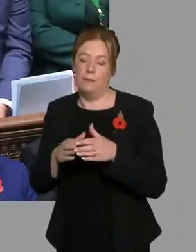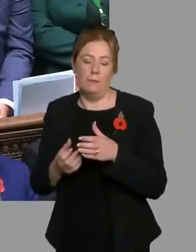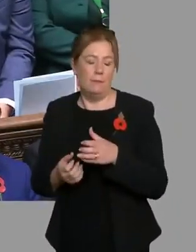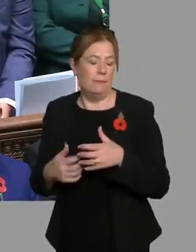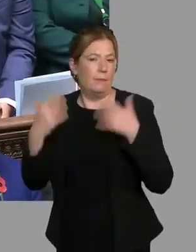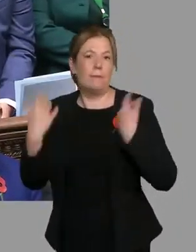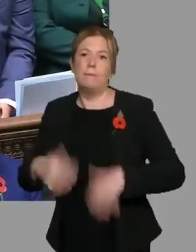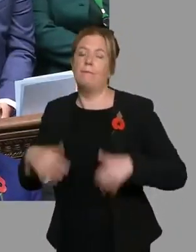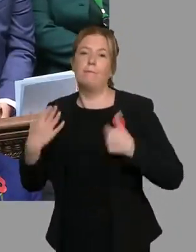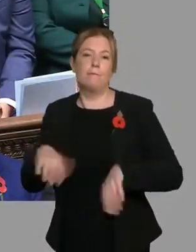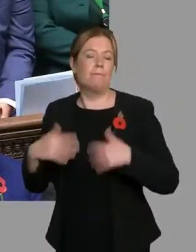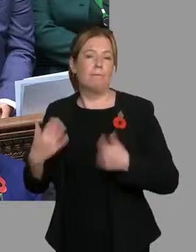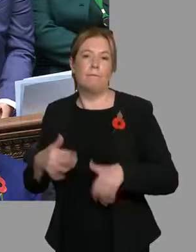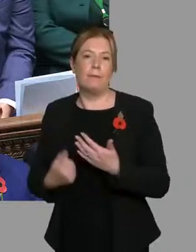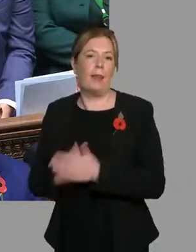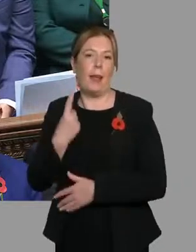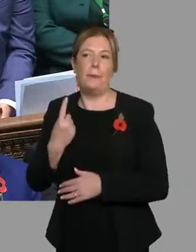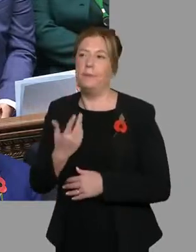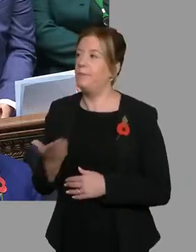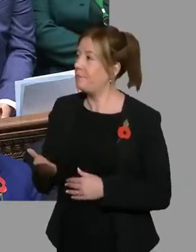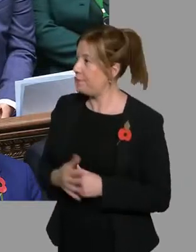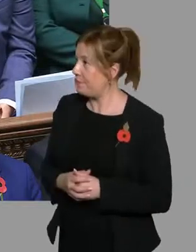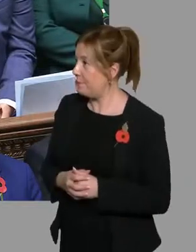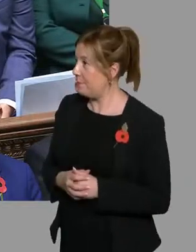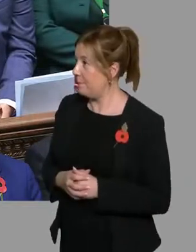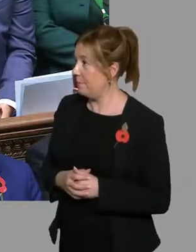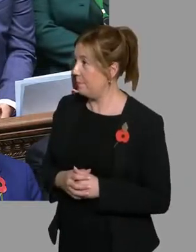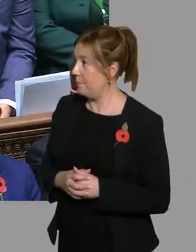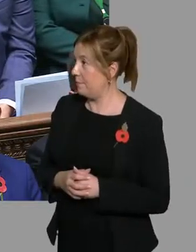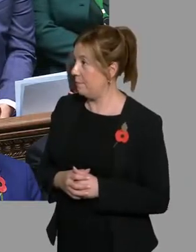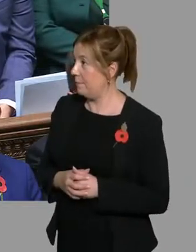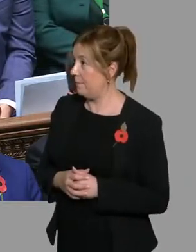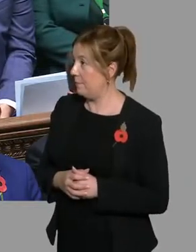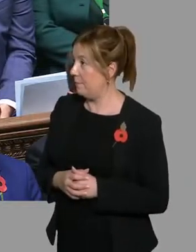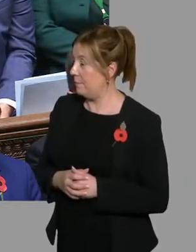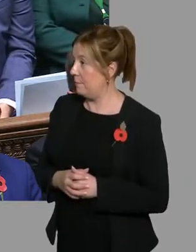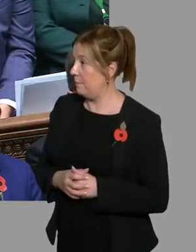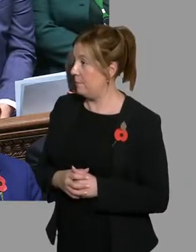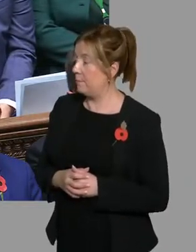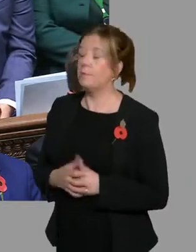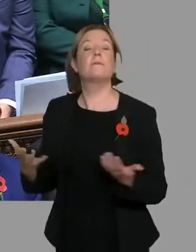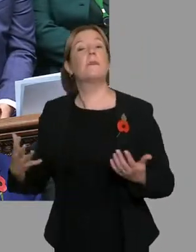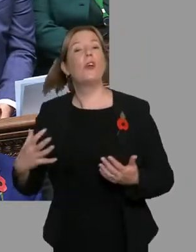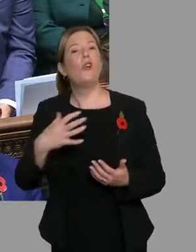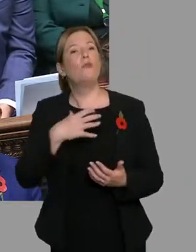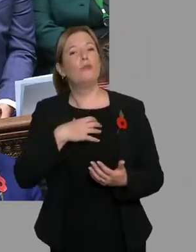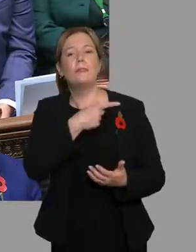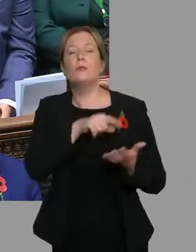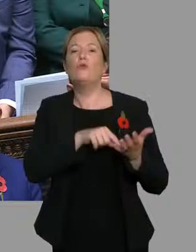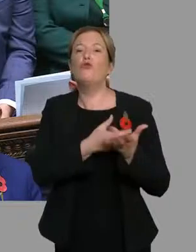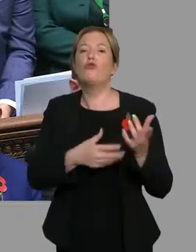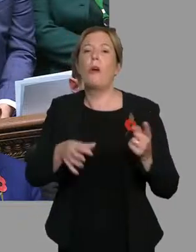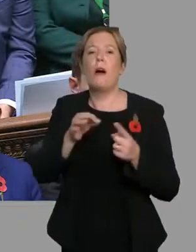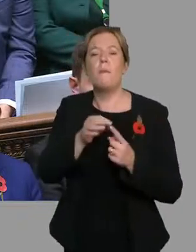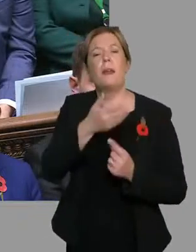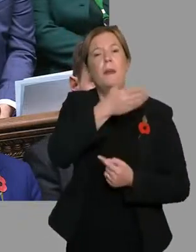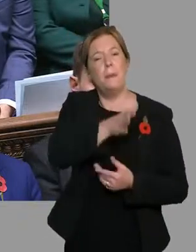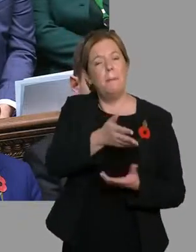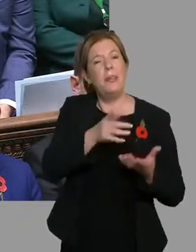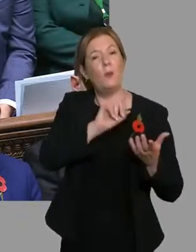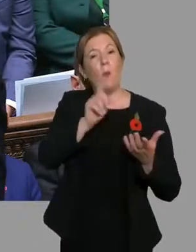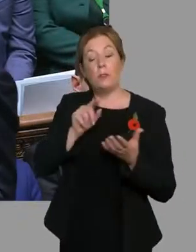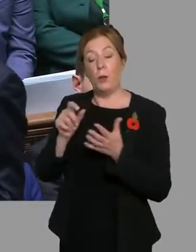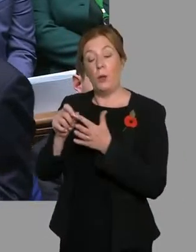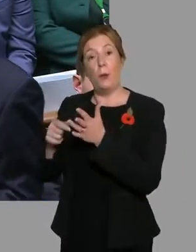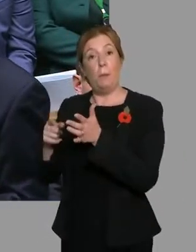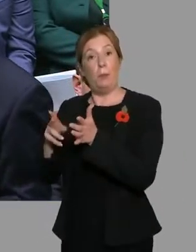Mr. Speaker, President-elect Trump praised Vladimir Putin's invasion of Ukraine, and I quote, he called